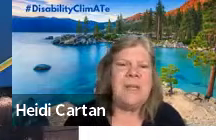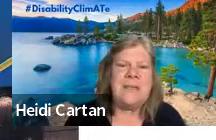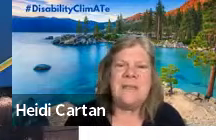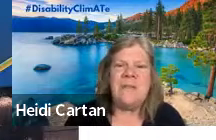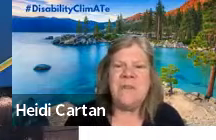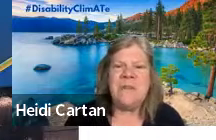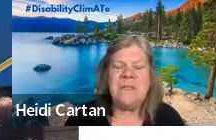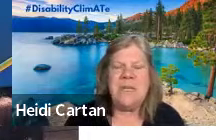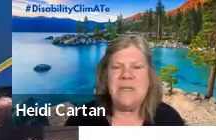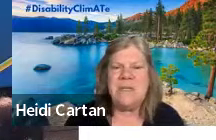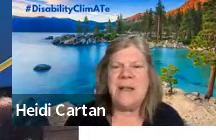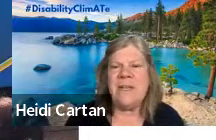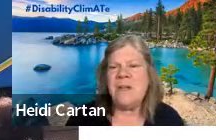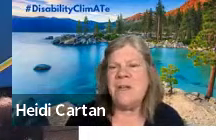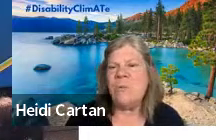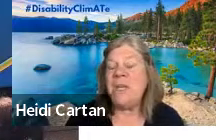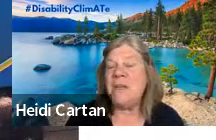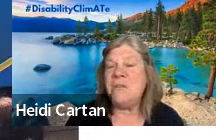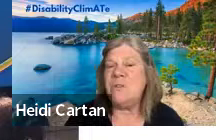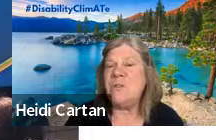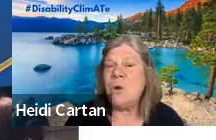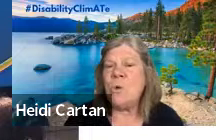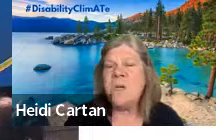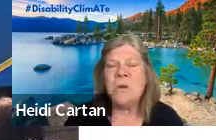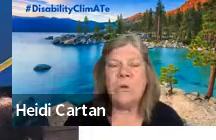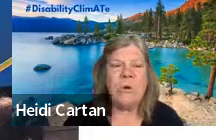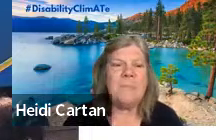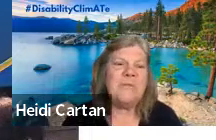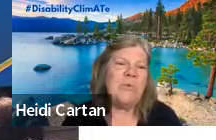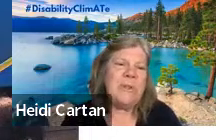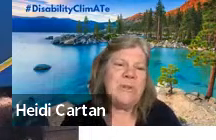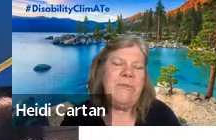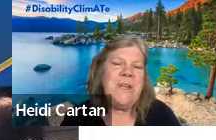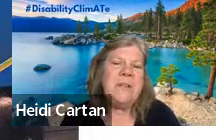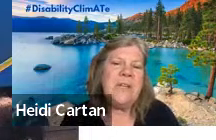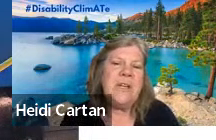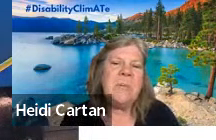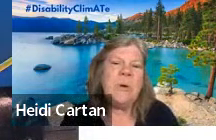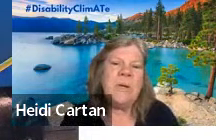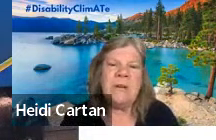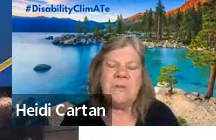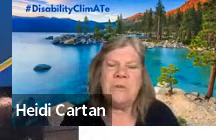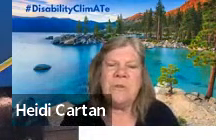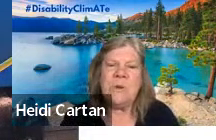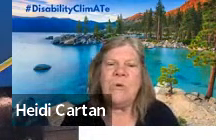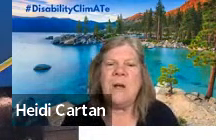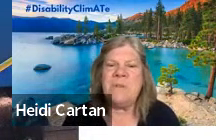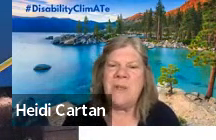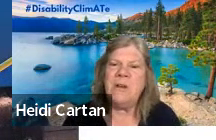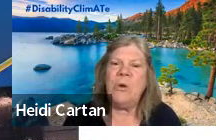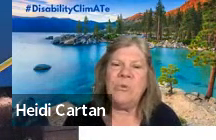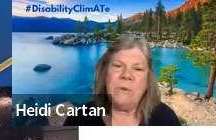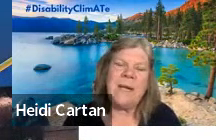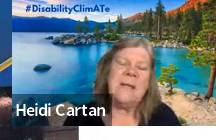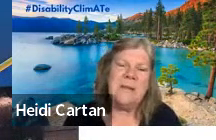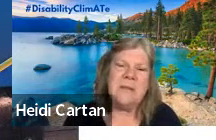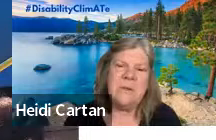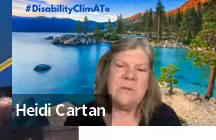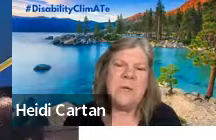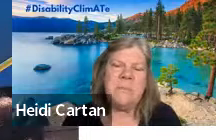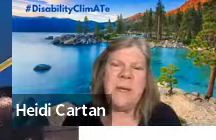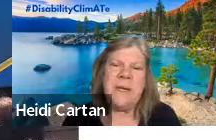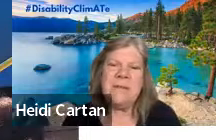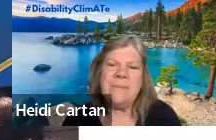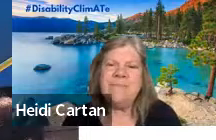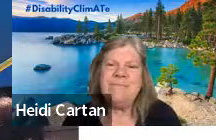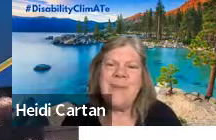can take place in this seed to salad area. We can sow crops for the field here, but we can also sow crops that go directly